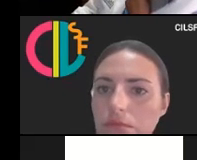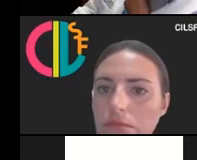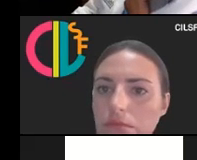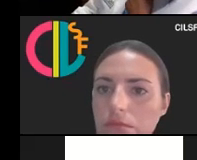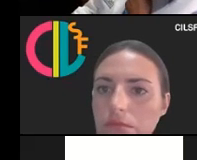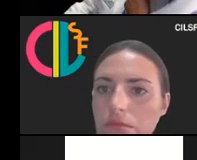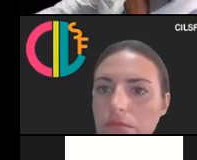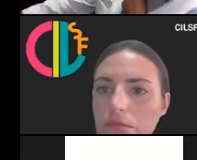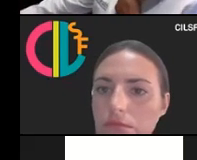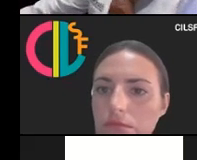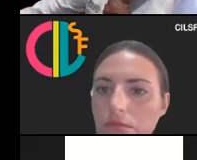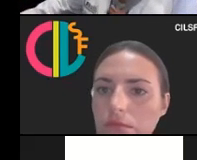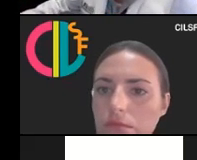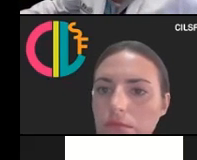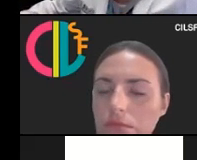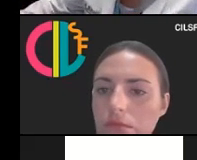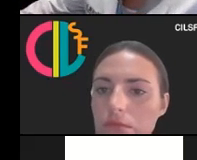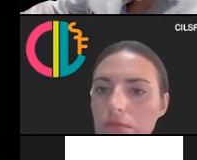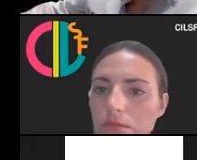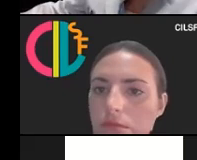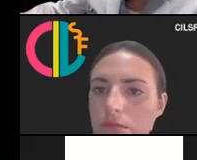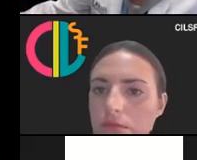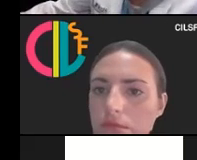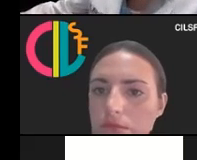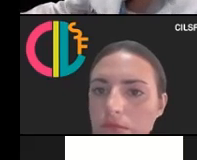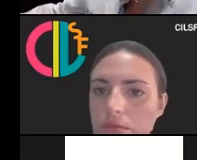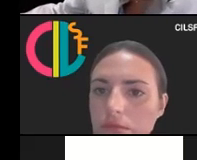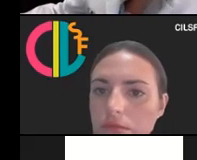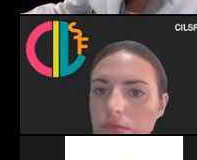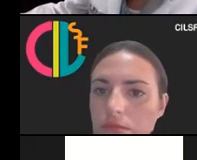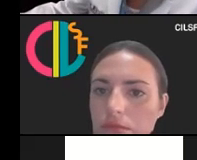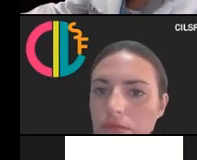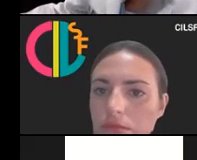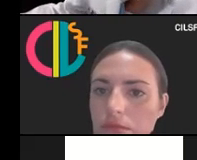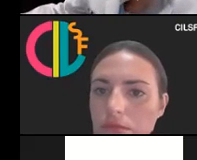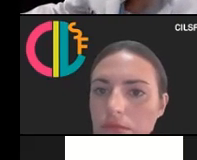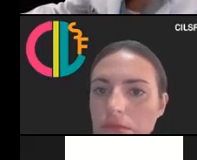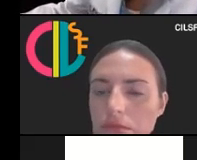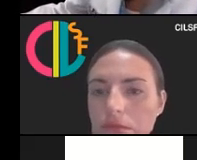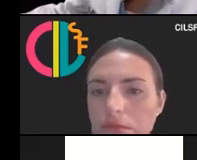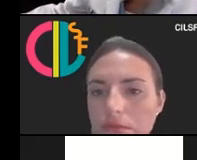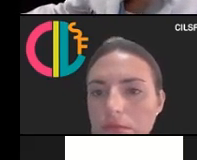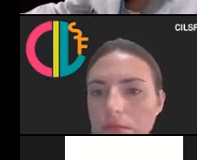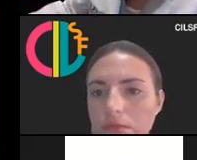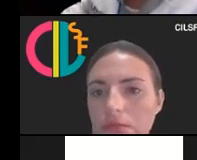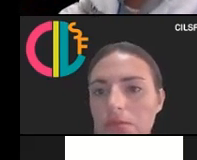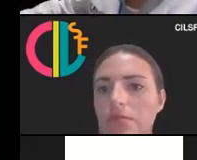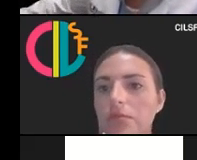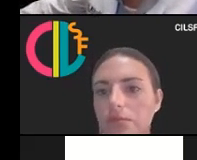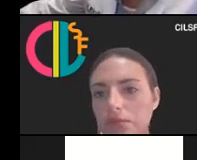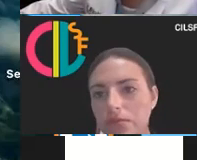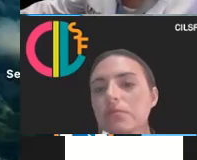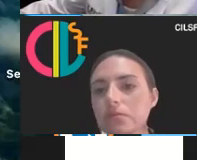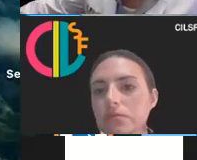multi-tiered strategies. Obviously, if somebody wants a vaccine, that's great. If somebody's hesitant, you got to start a conversation, motivational